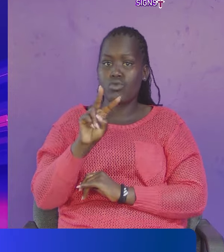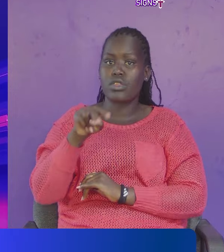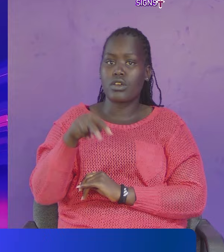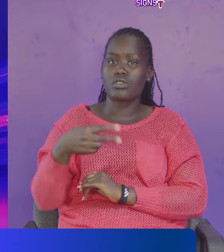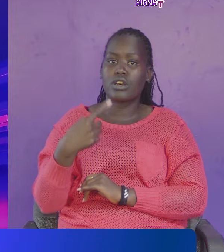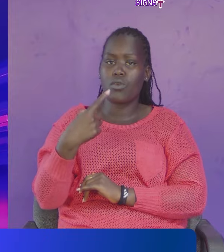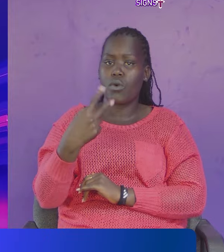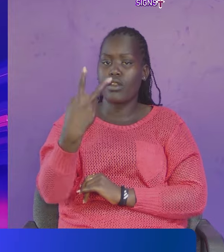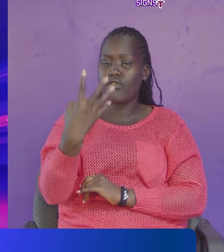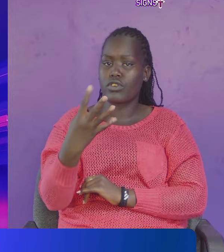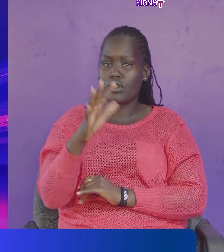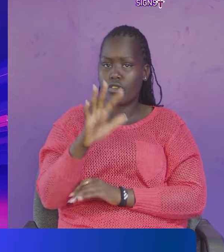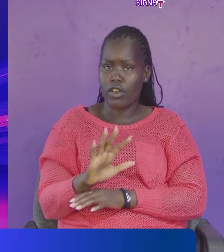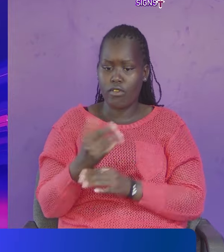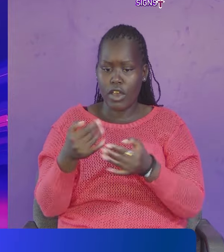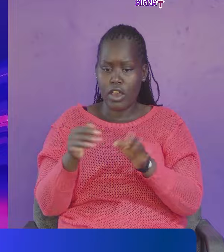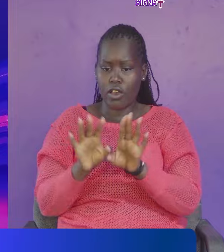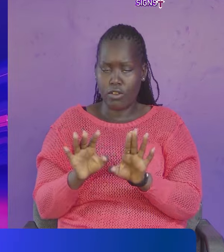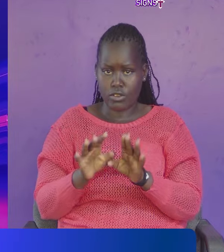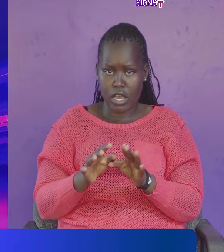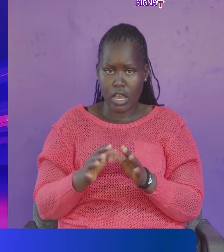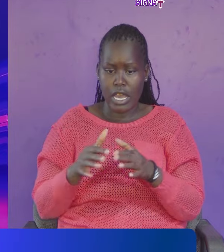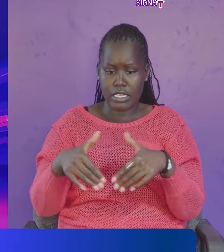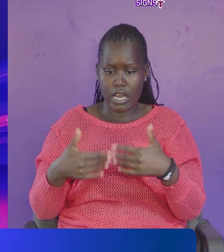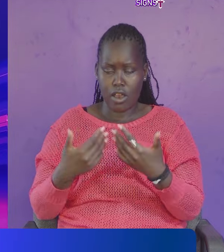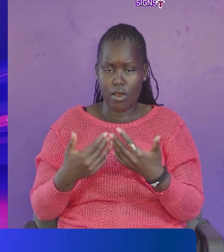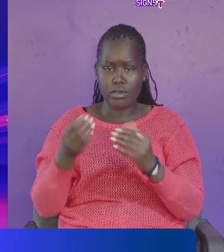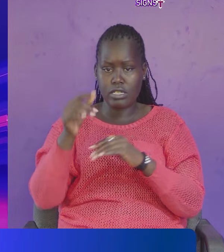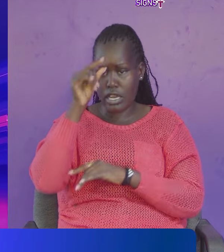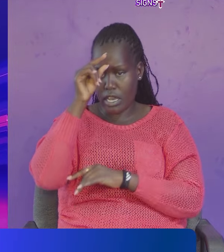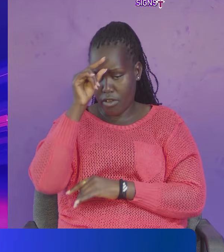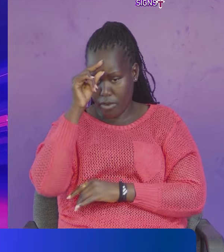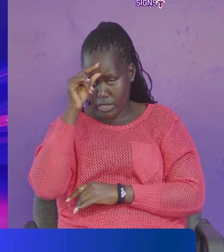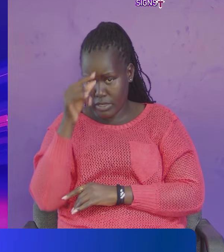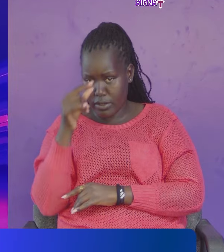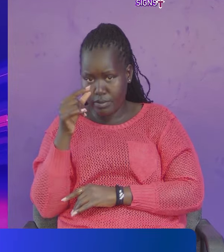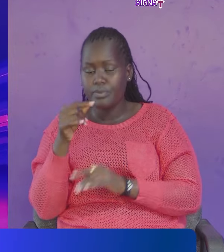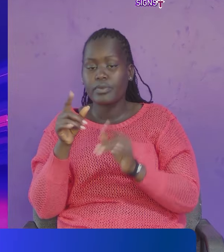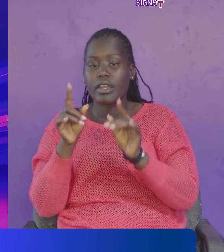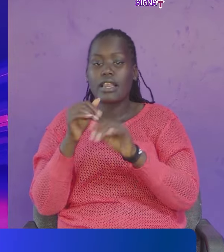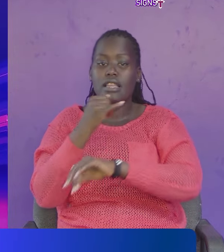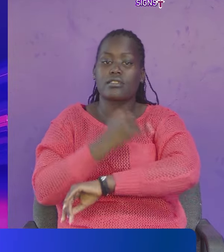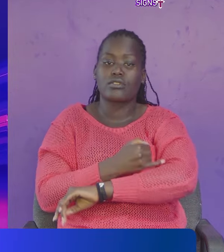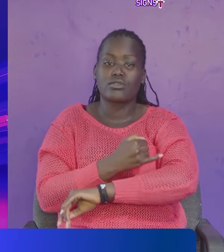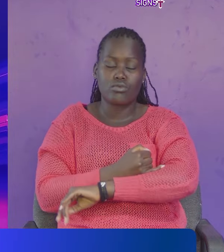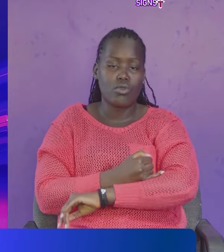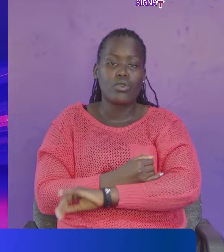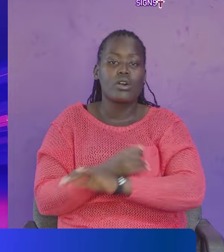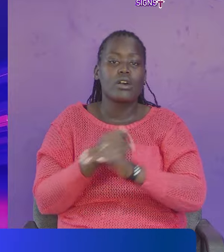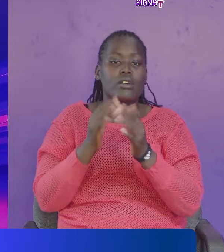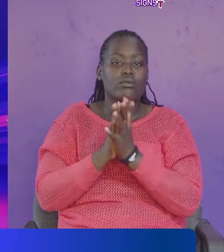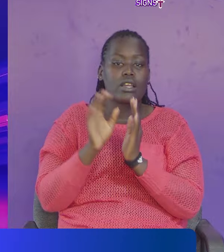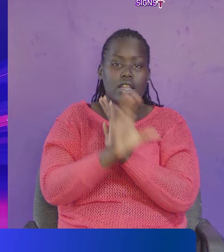2,145 primary schools face closure merger as enrollment shrinks. The institutions across the country failed to meet the